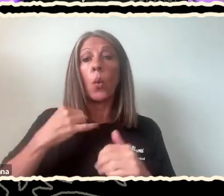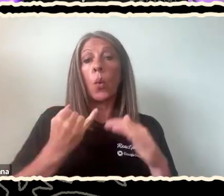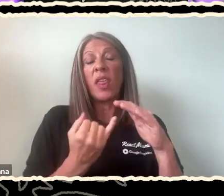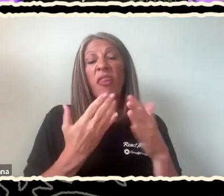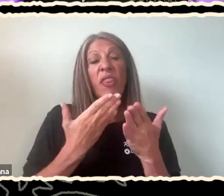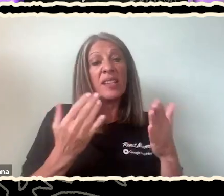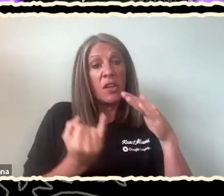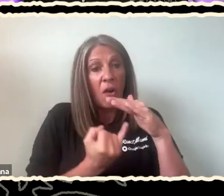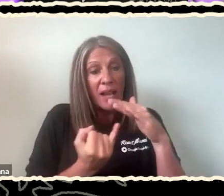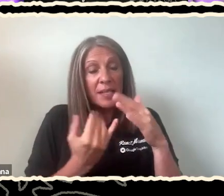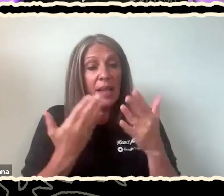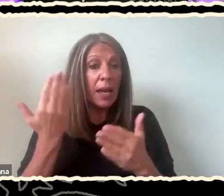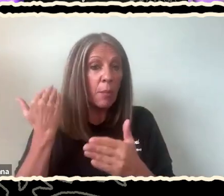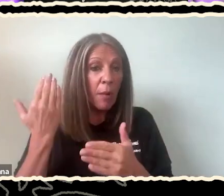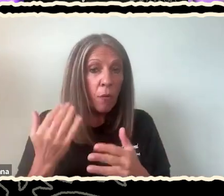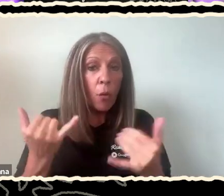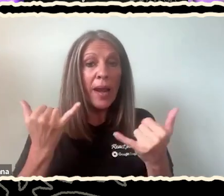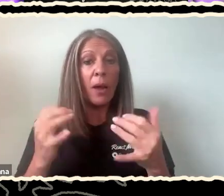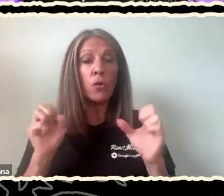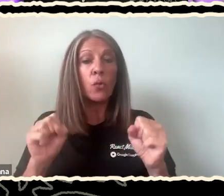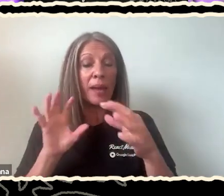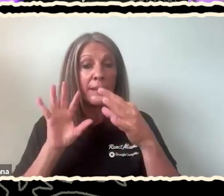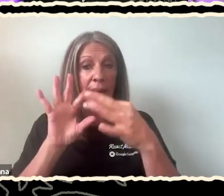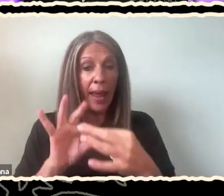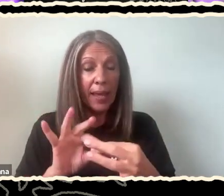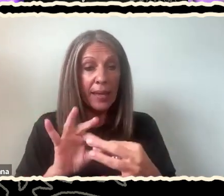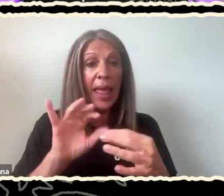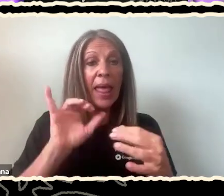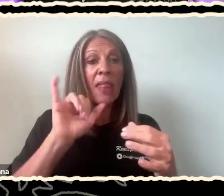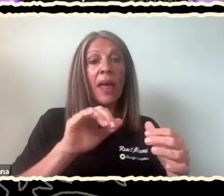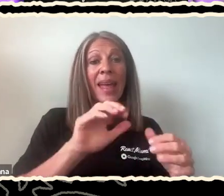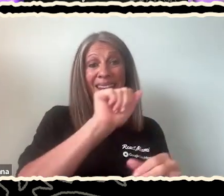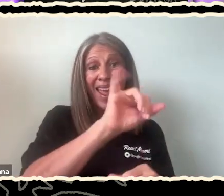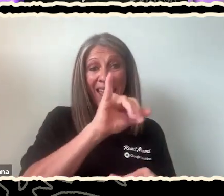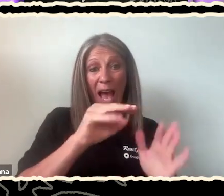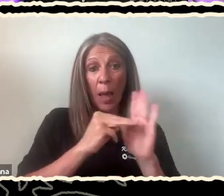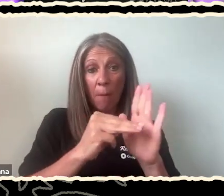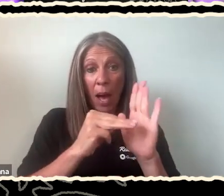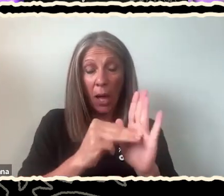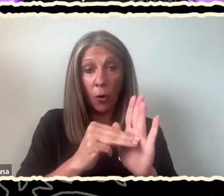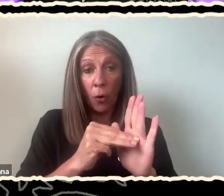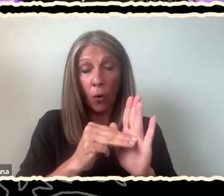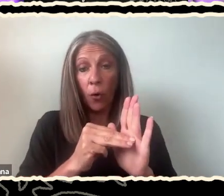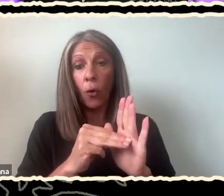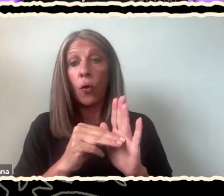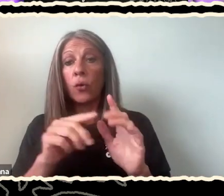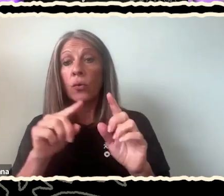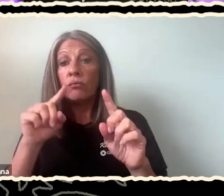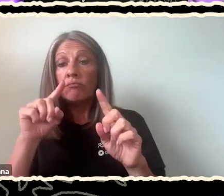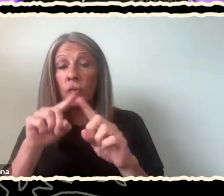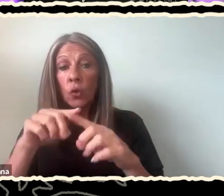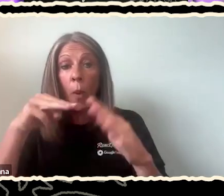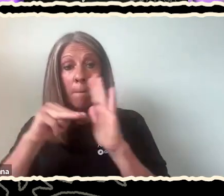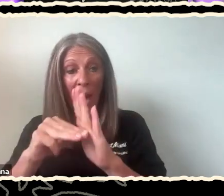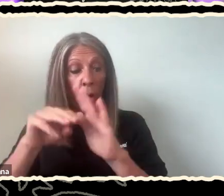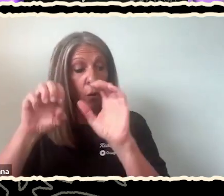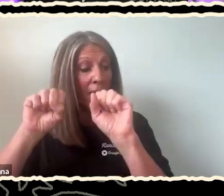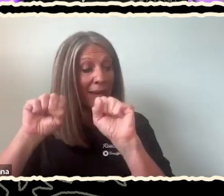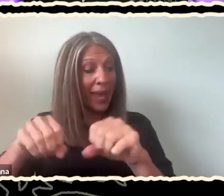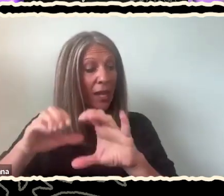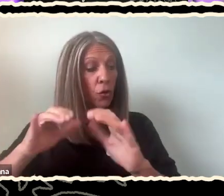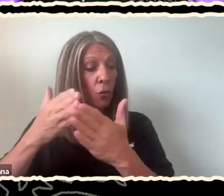can now connect to LLMs, and that's basically how you go from an AI model that chats to a model that can actually do